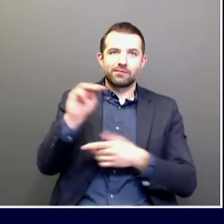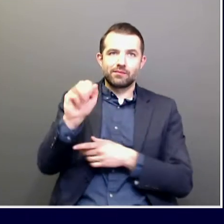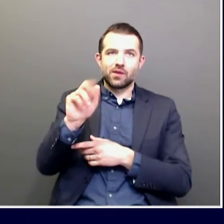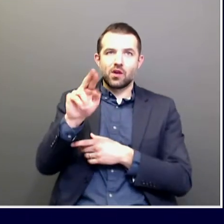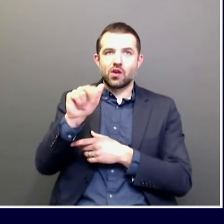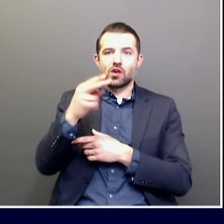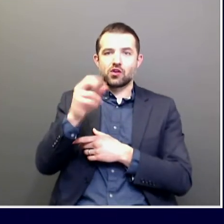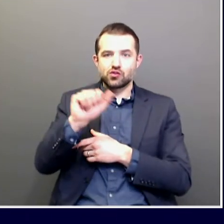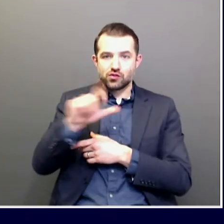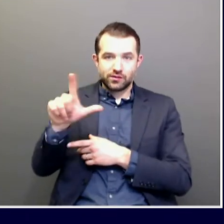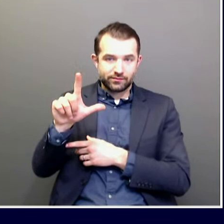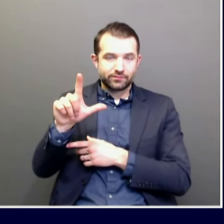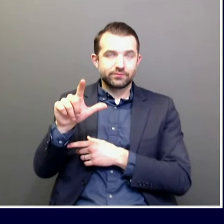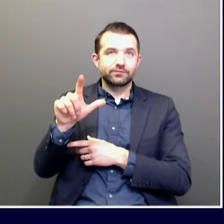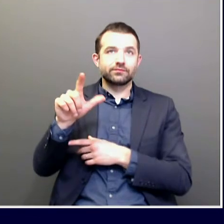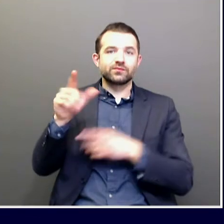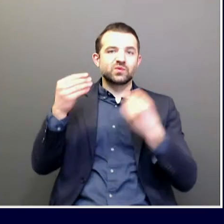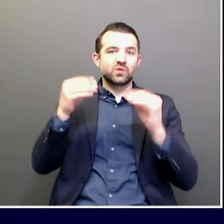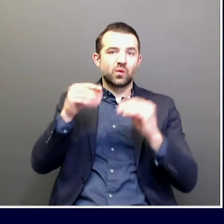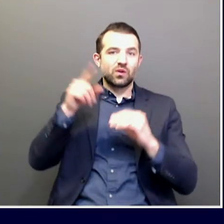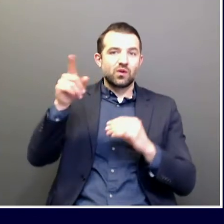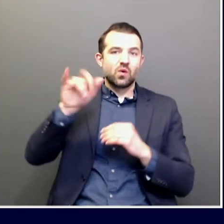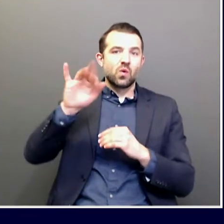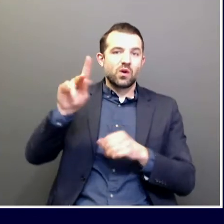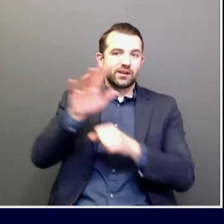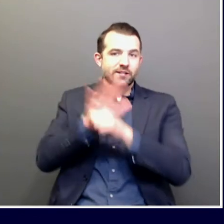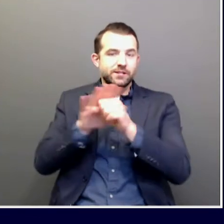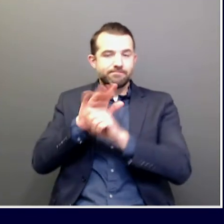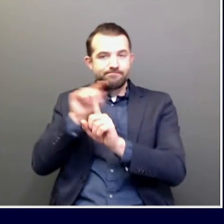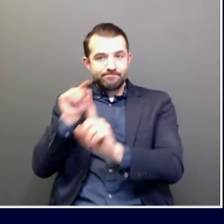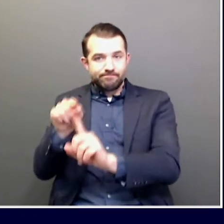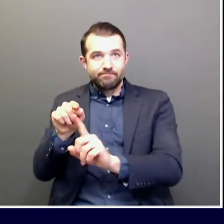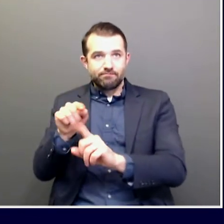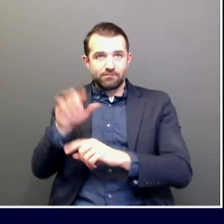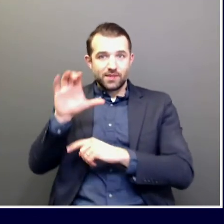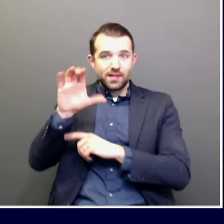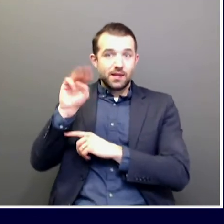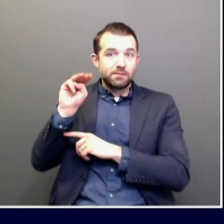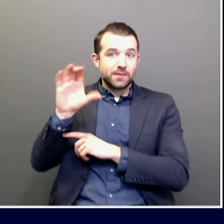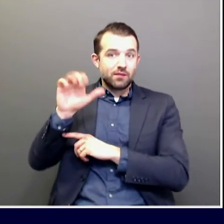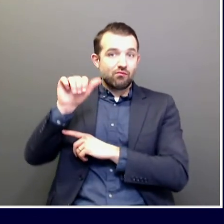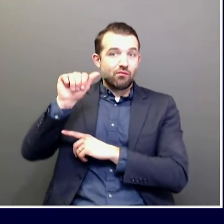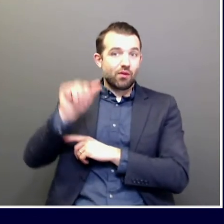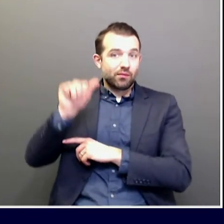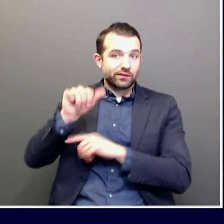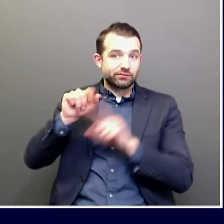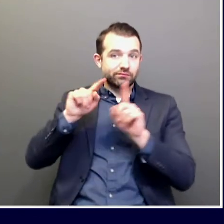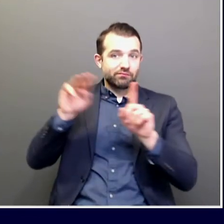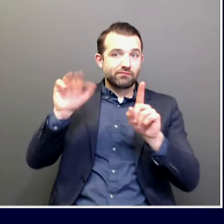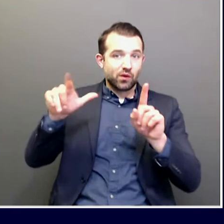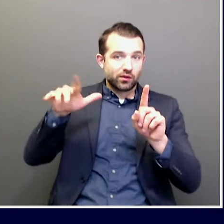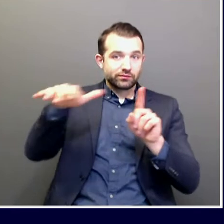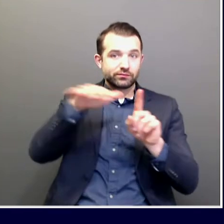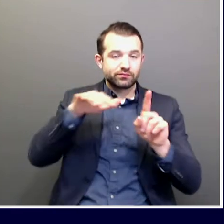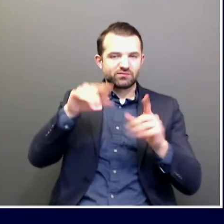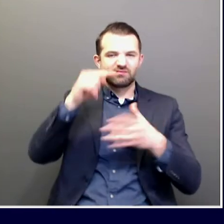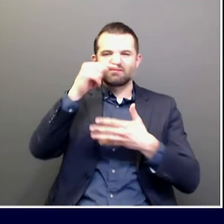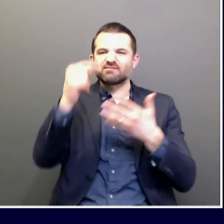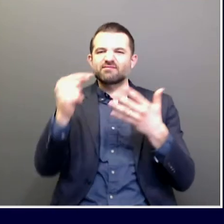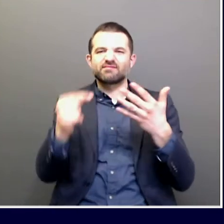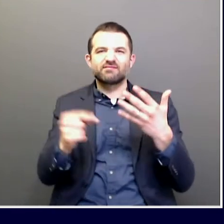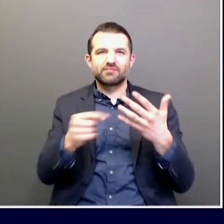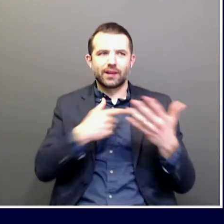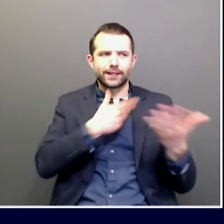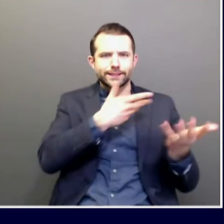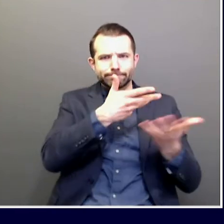also able to administer the vaccine for parents and their kids who want it. We're also looking at whether there are geographic gaps that we need to